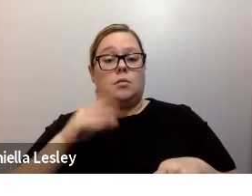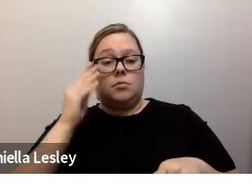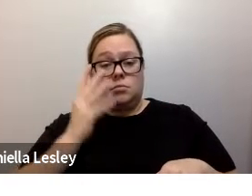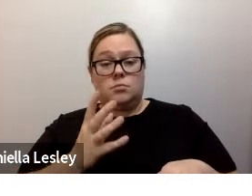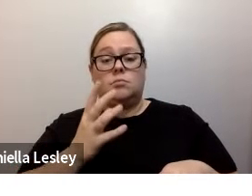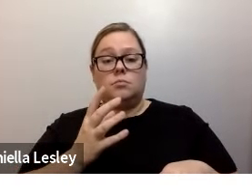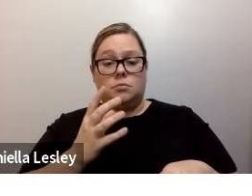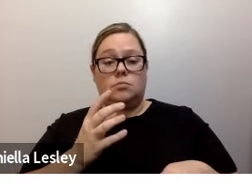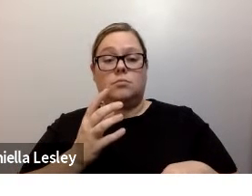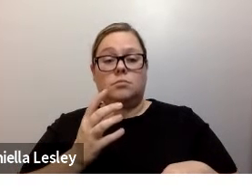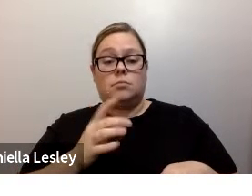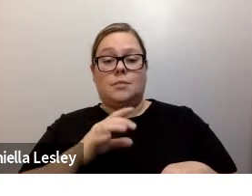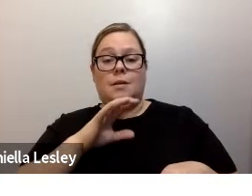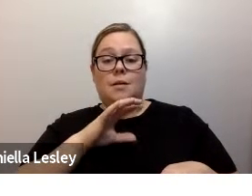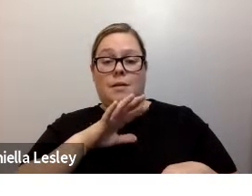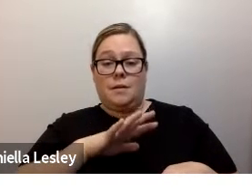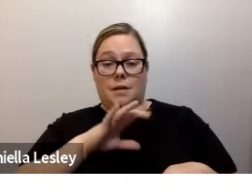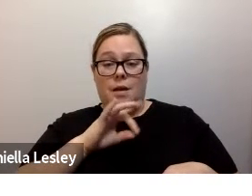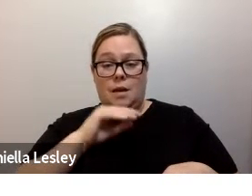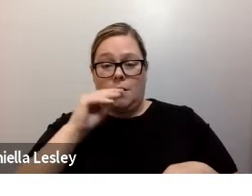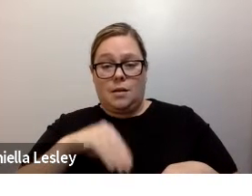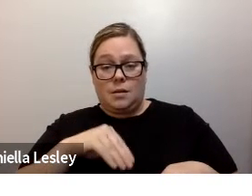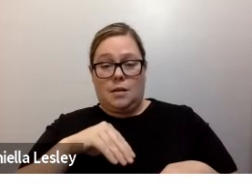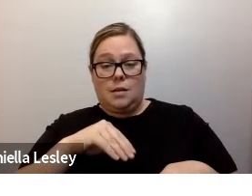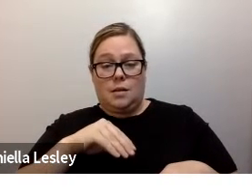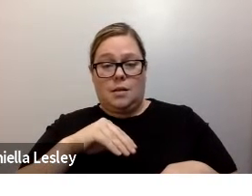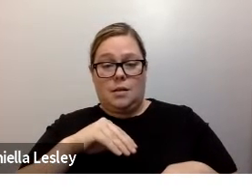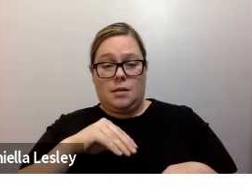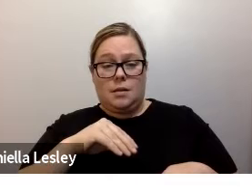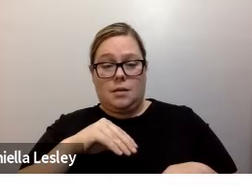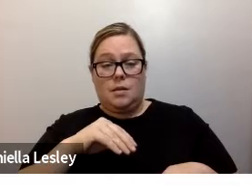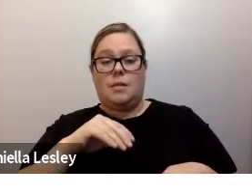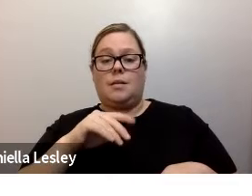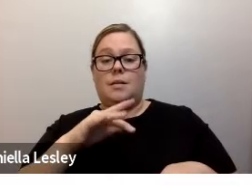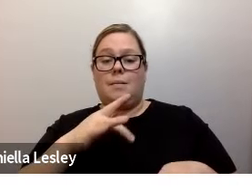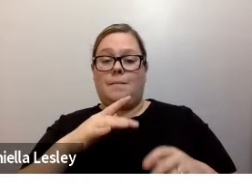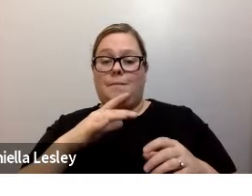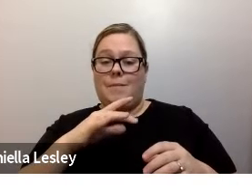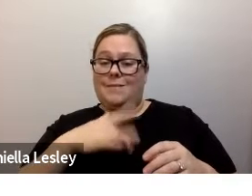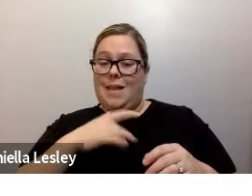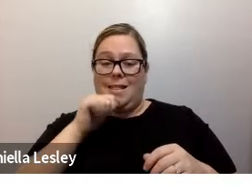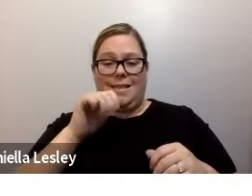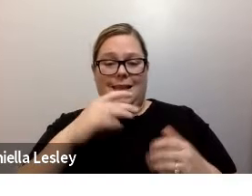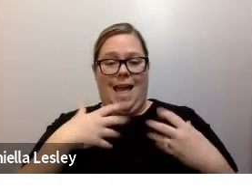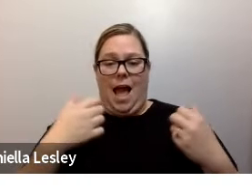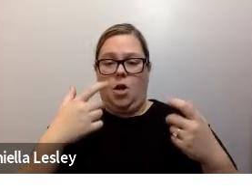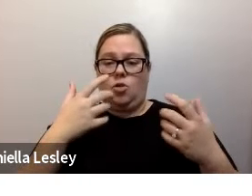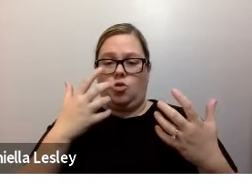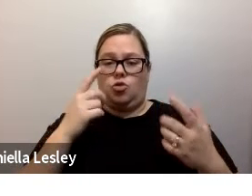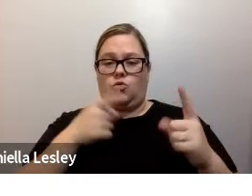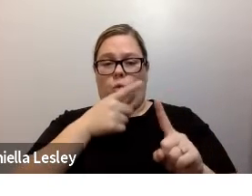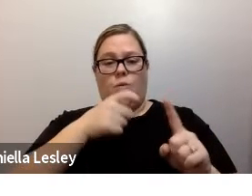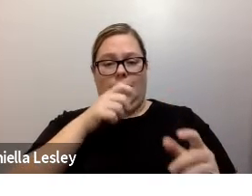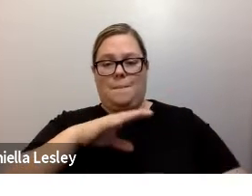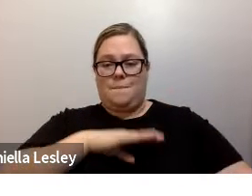58% of the respondents reported that their health goals were not being met due to the pandemic, and that specifically the disability community